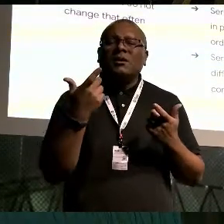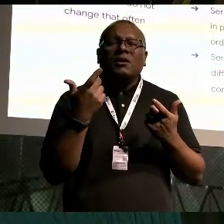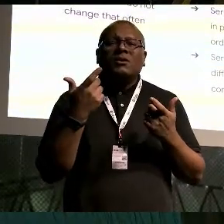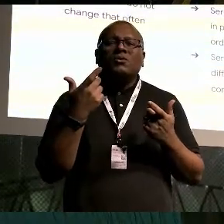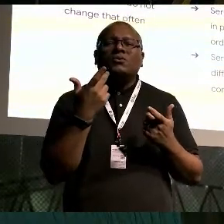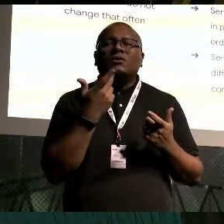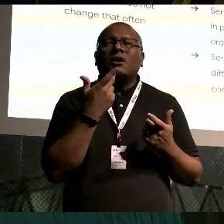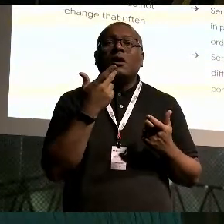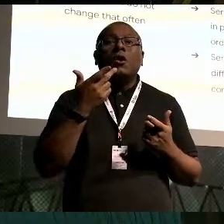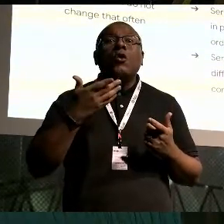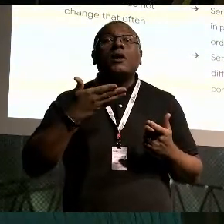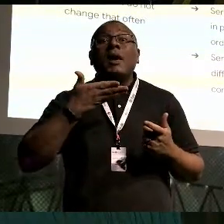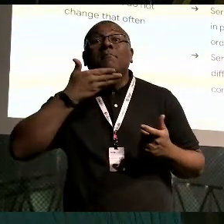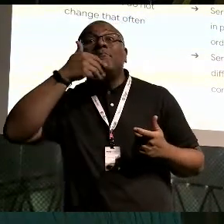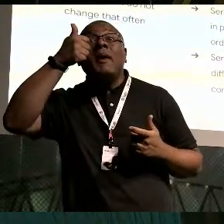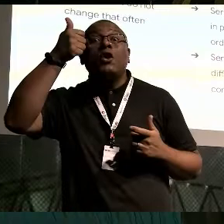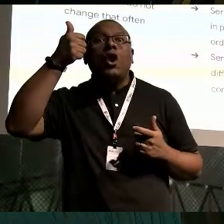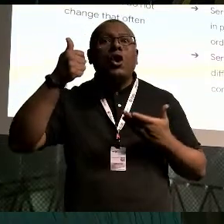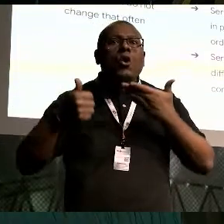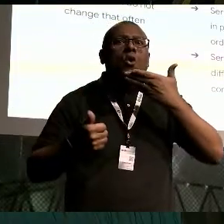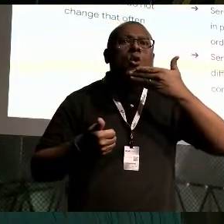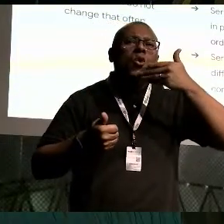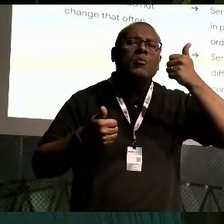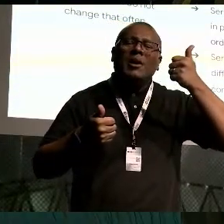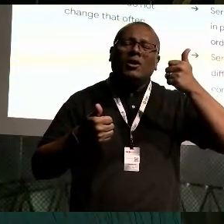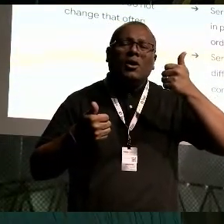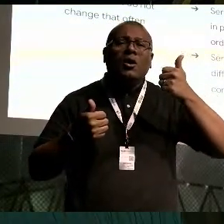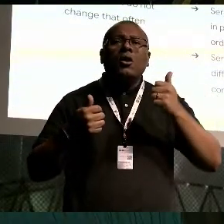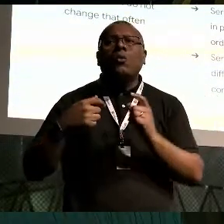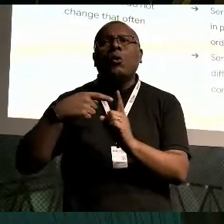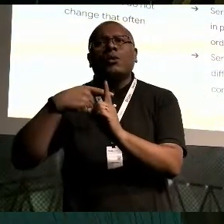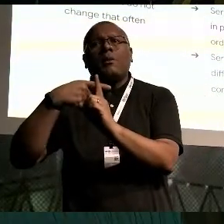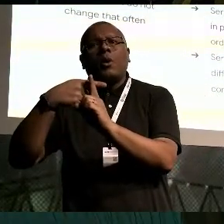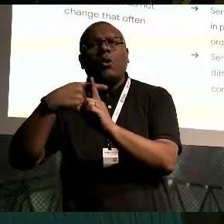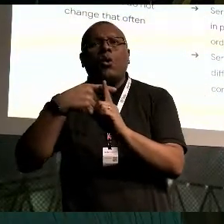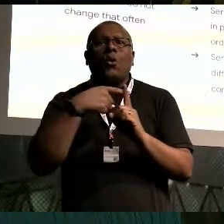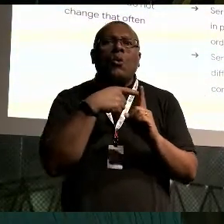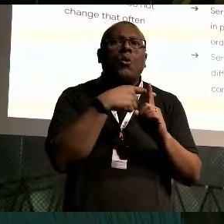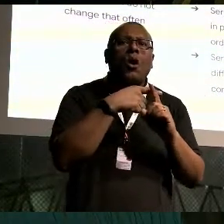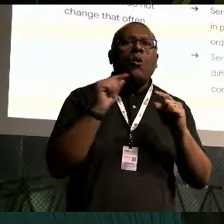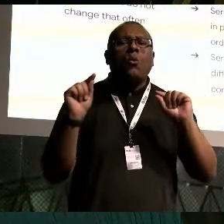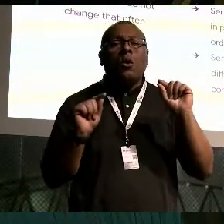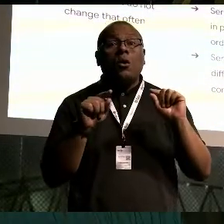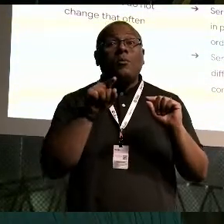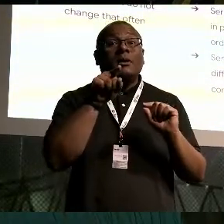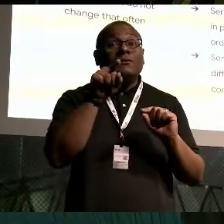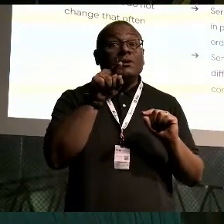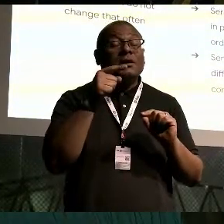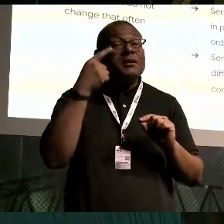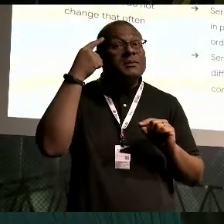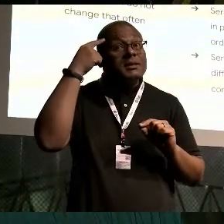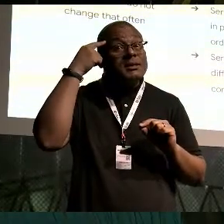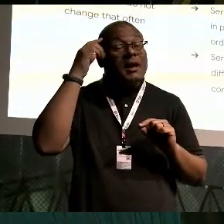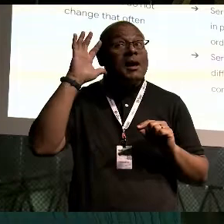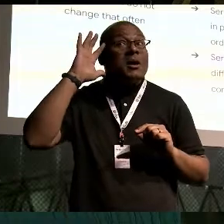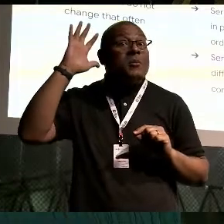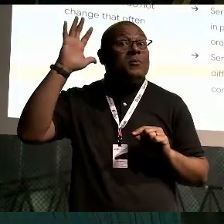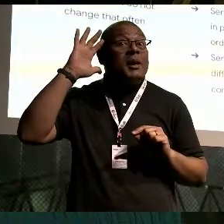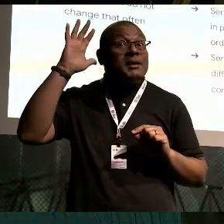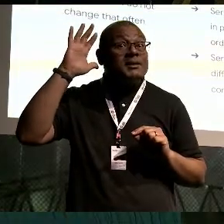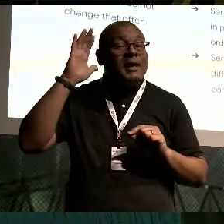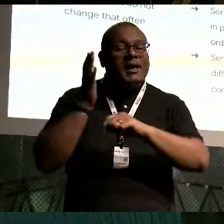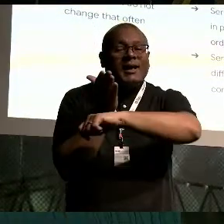say one is better than the other either. It's all pros and cons that I described. But make sure that you go through this exercise and make